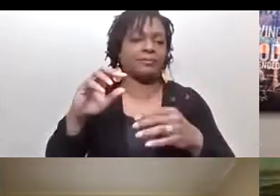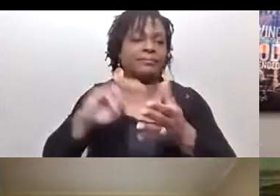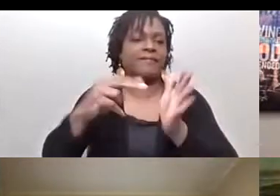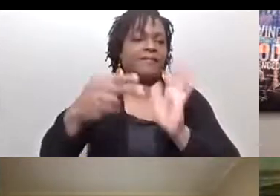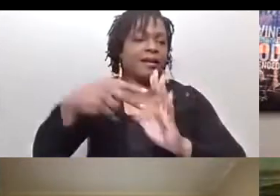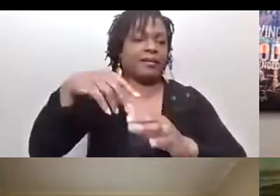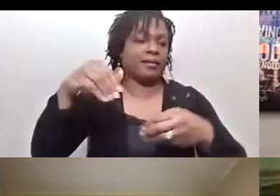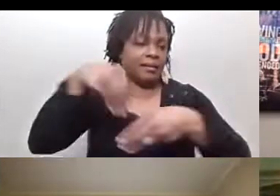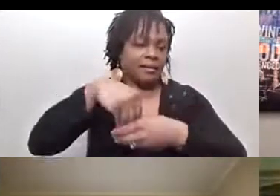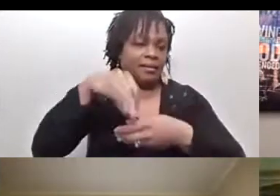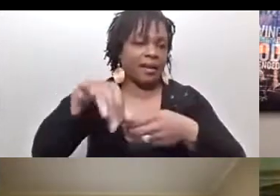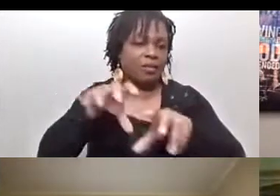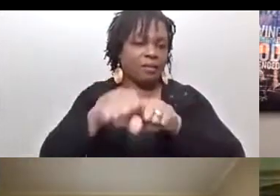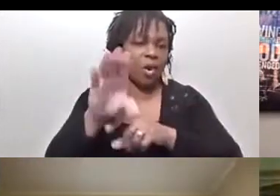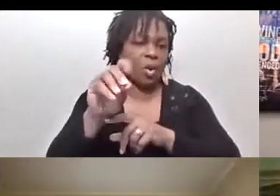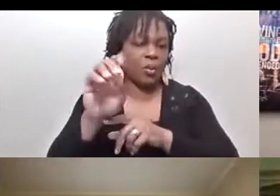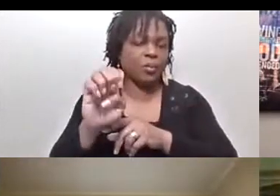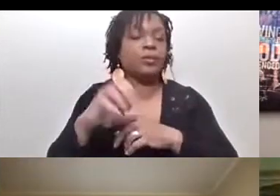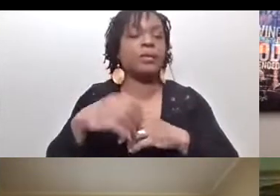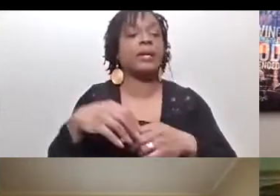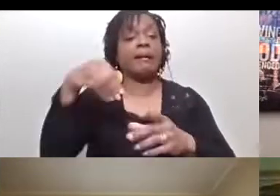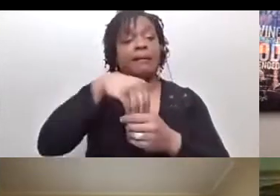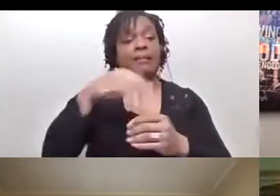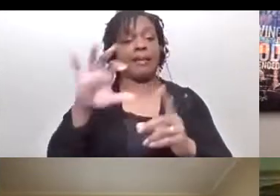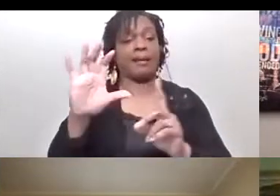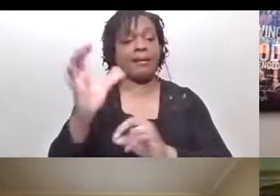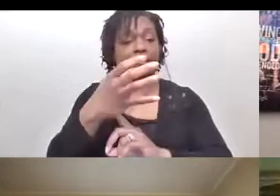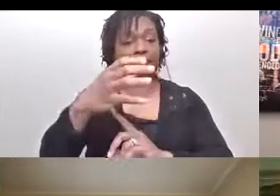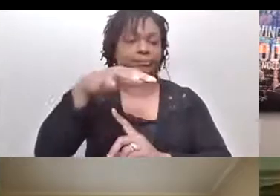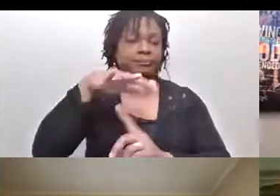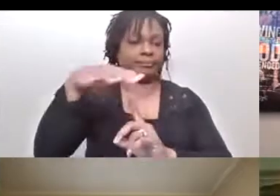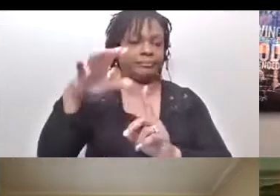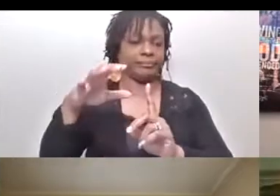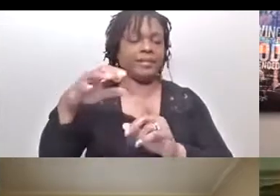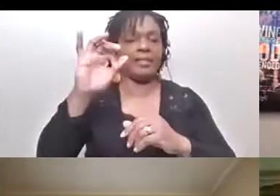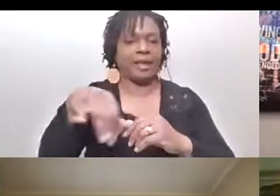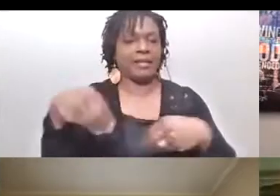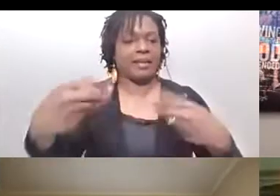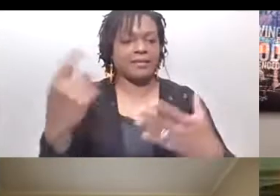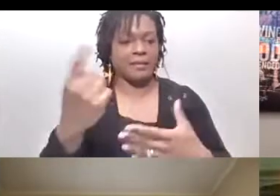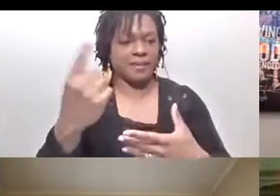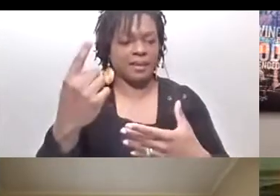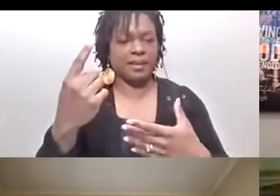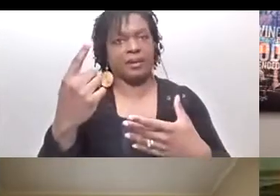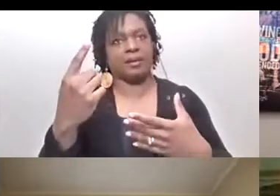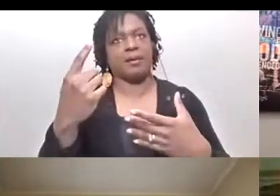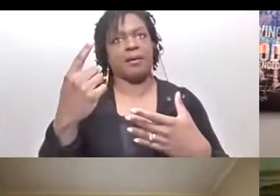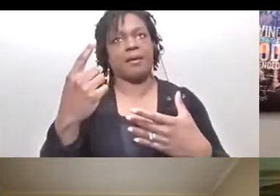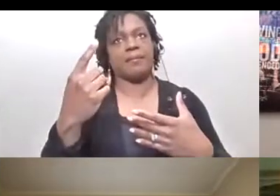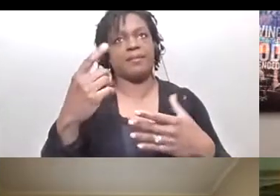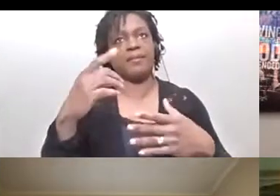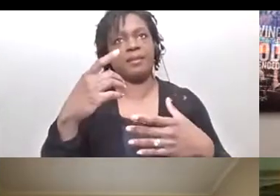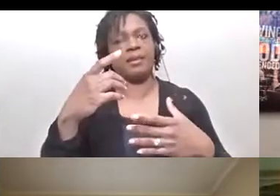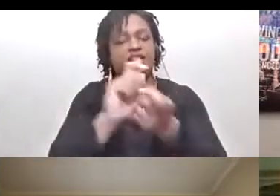that this is legislation or proposed legislation to change something within the criminal code, keeping